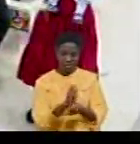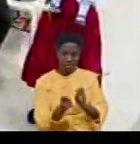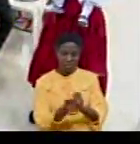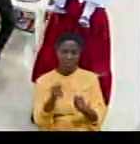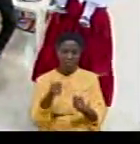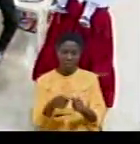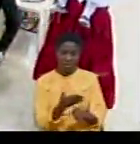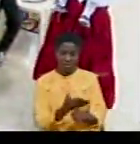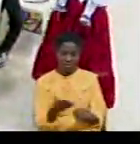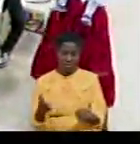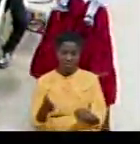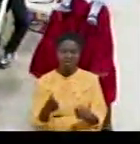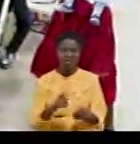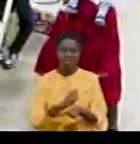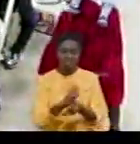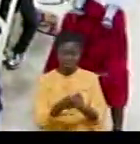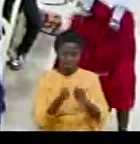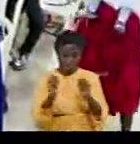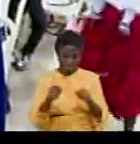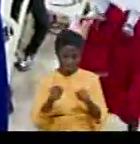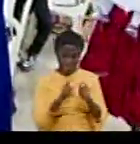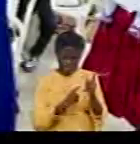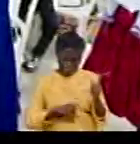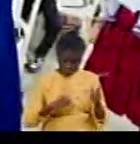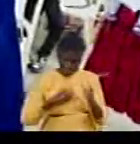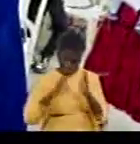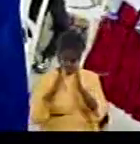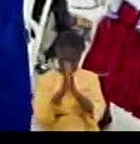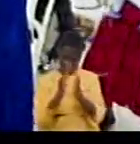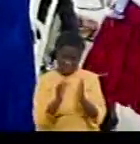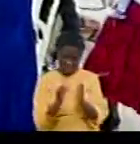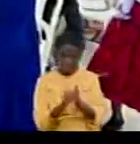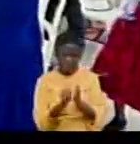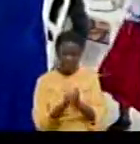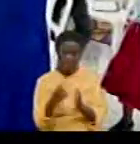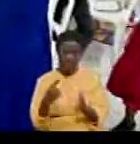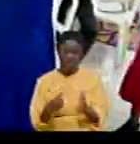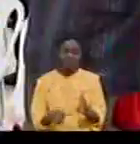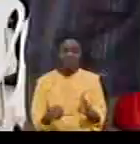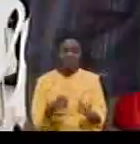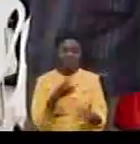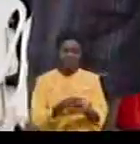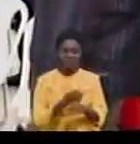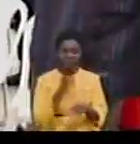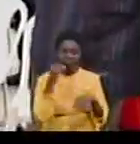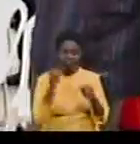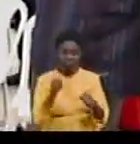changeable. Lord, I pray the impossible will be possible tonight.